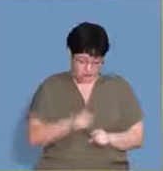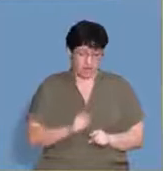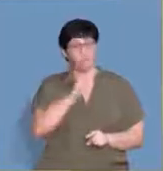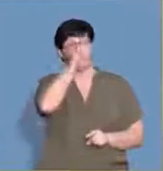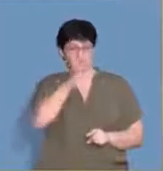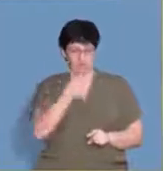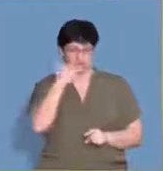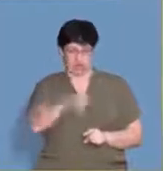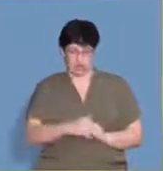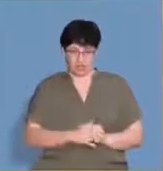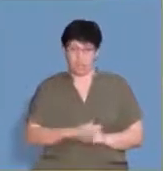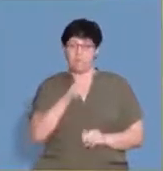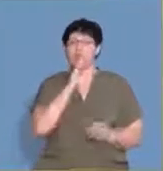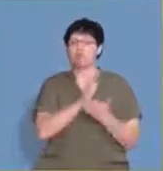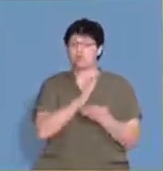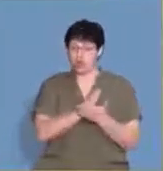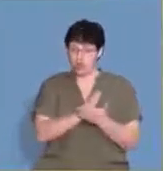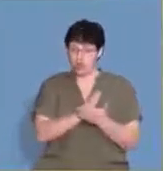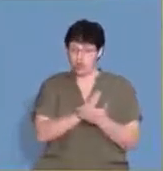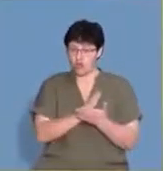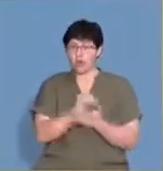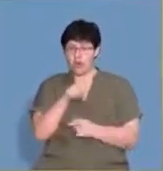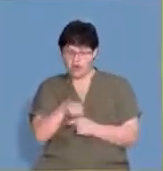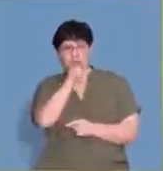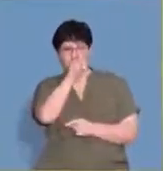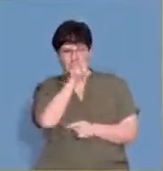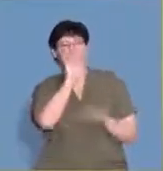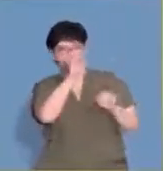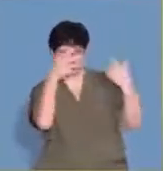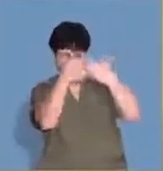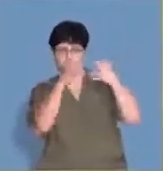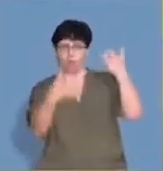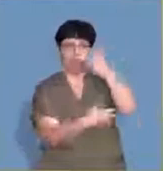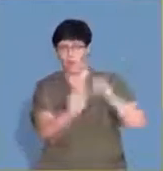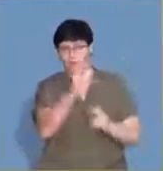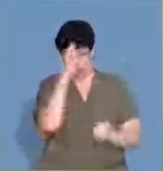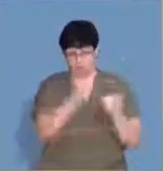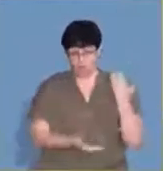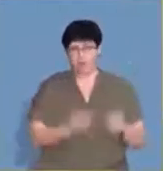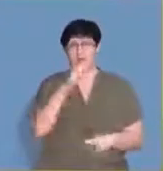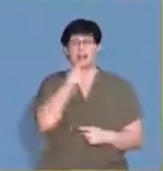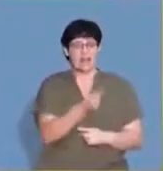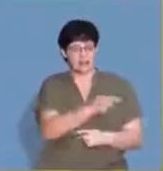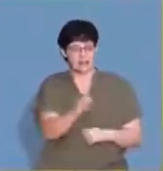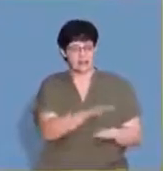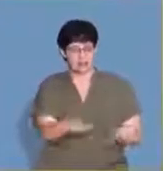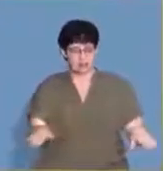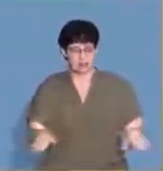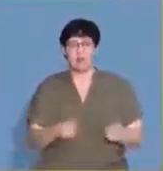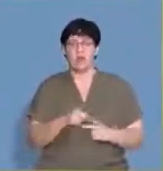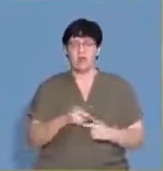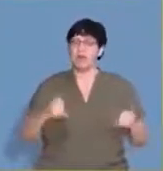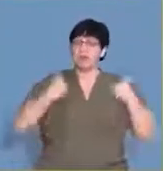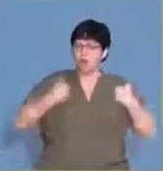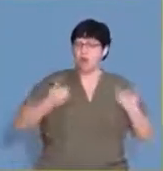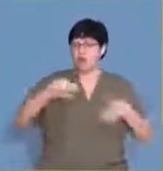and make sure that your answers actually make sense. And then what I say to all my kids is actually try and enjoy